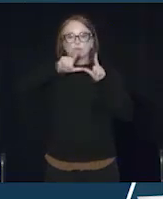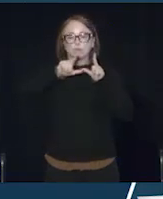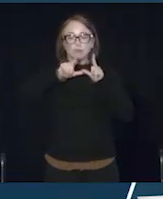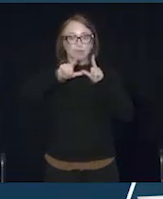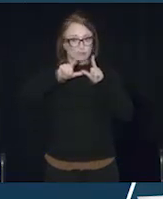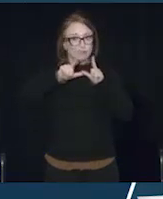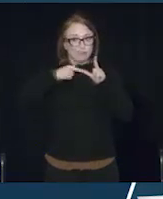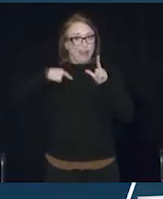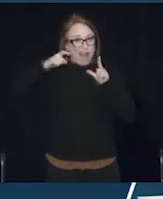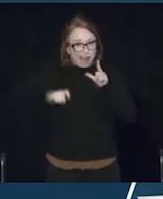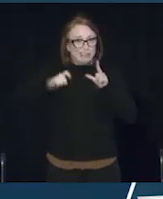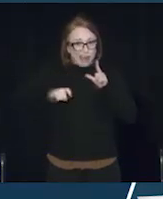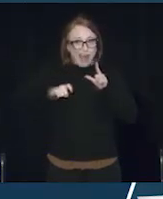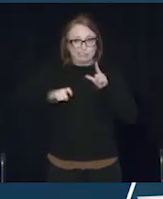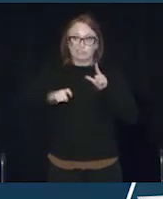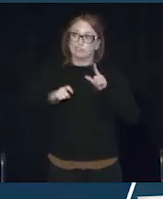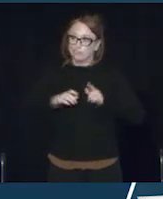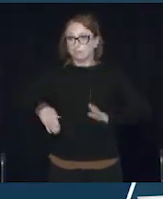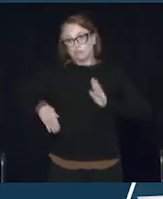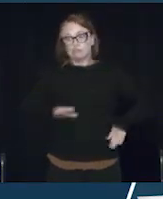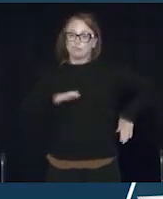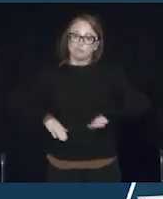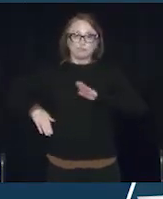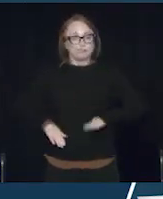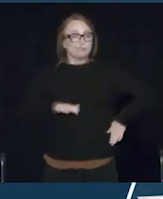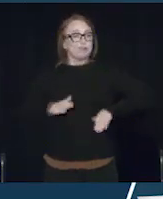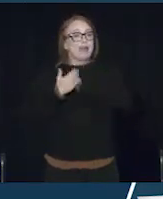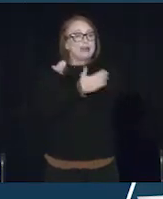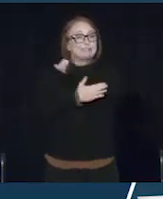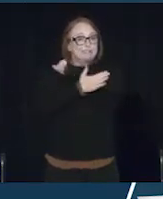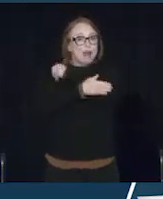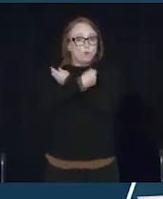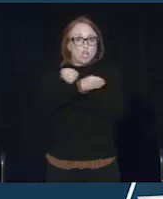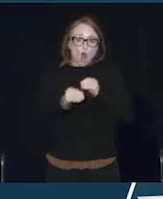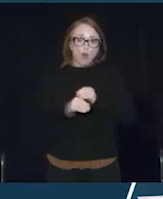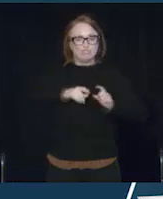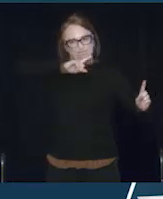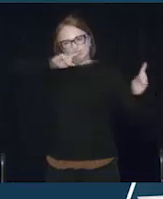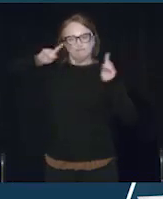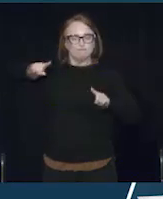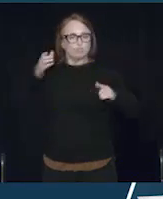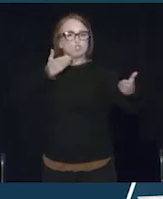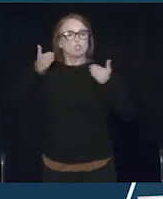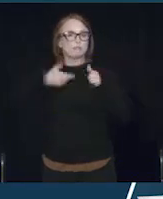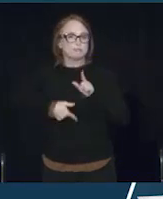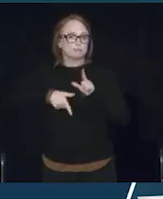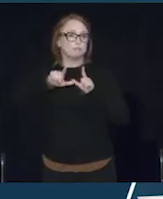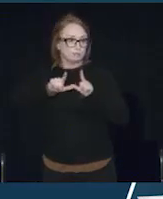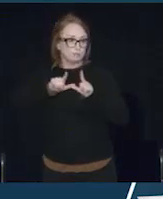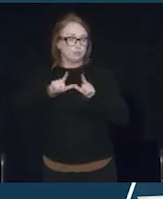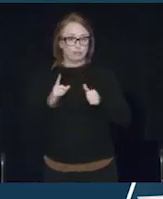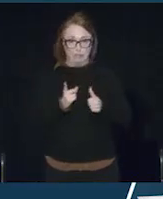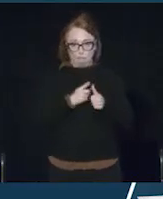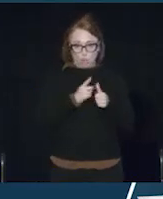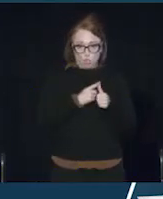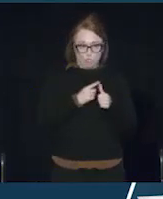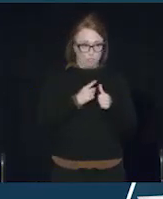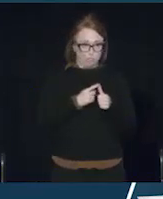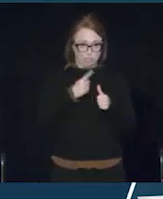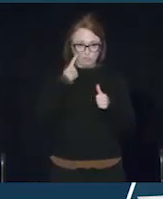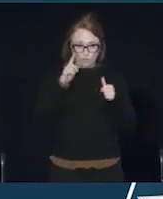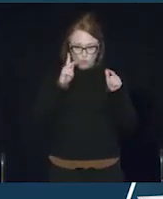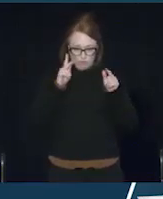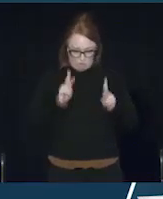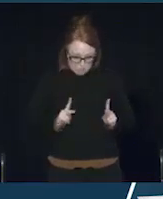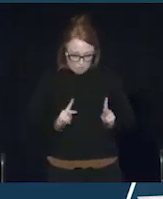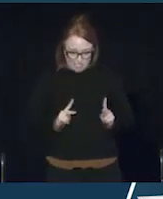my butt up to the county office to demand for my services. One, for an individual to have to go through